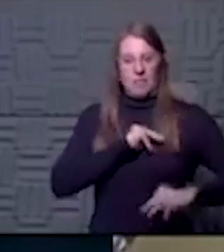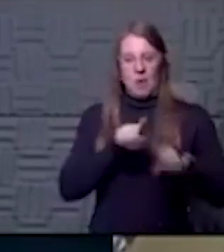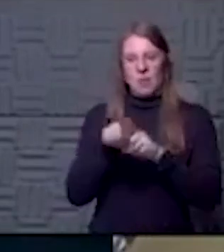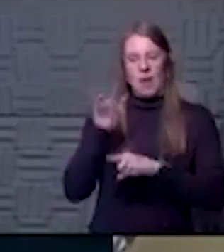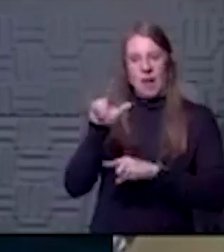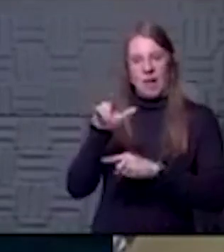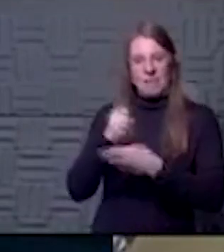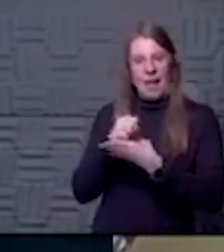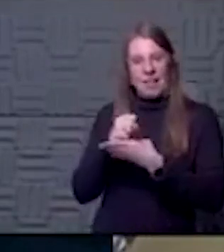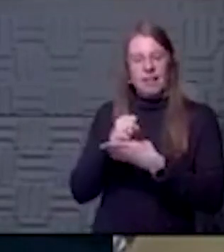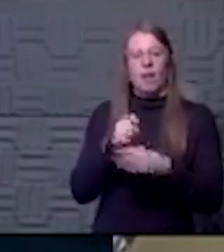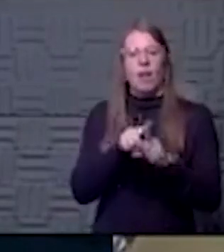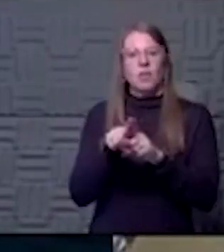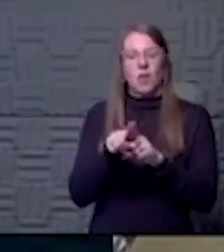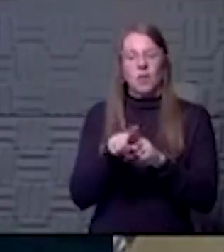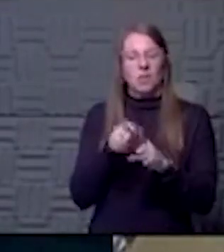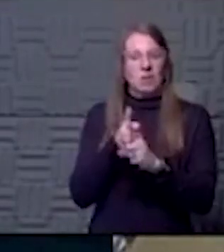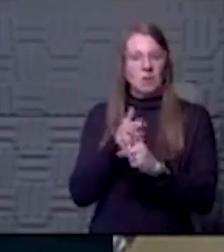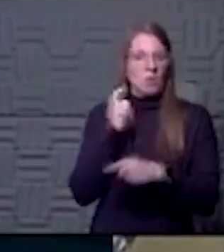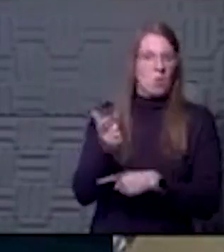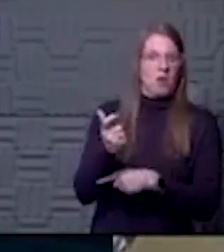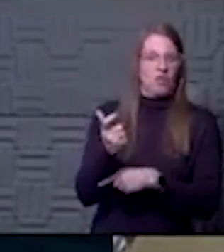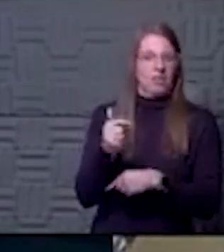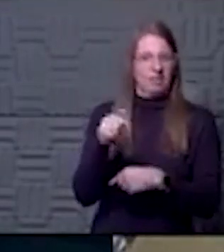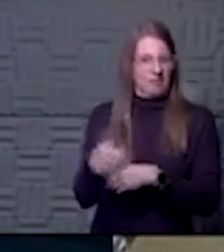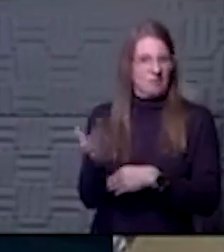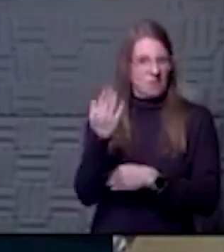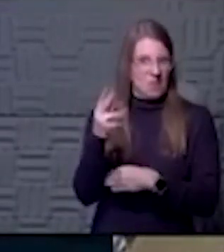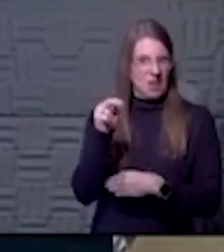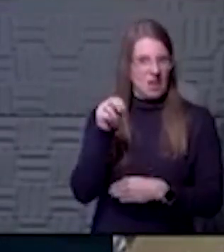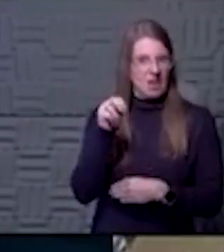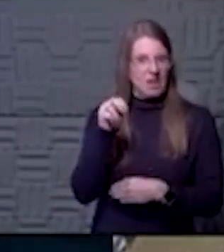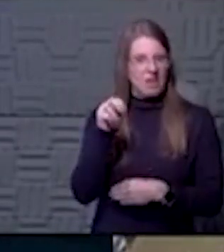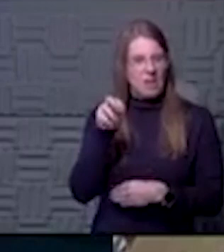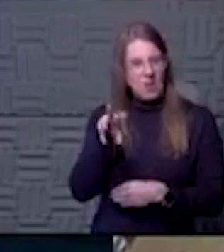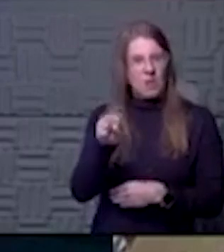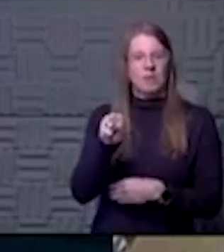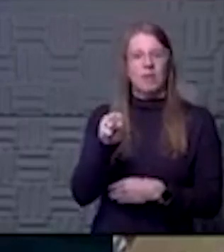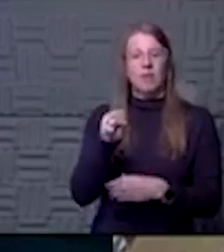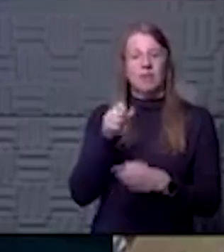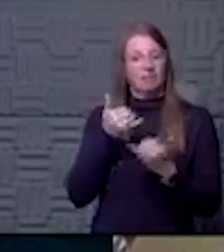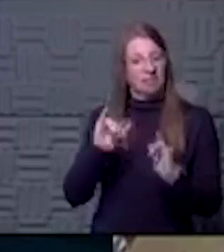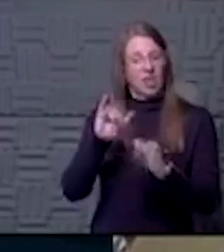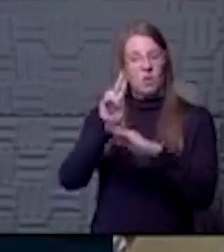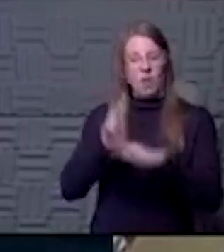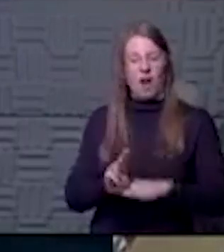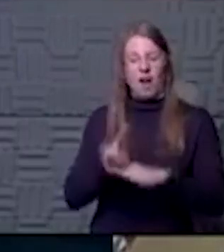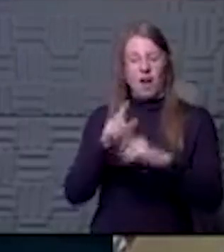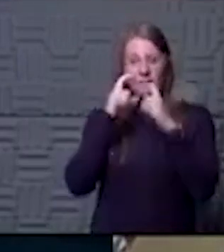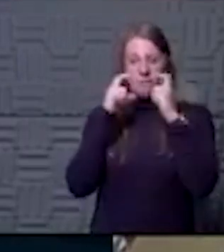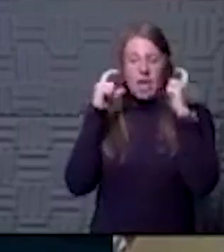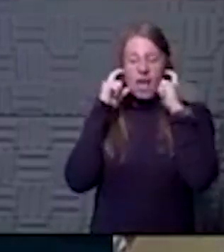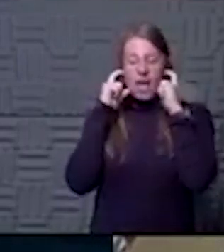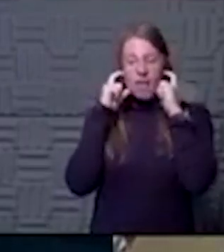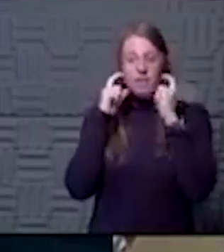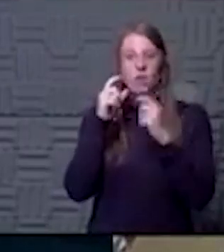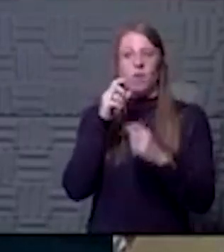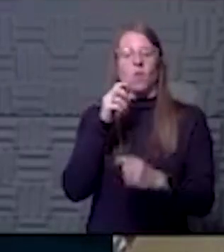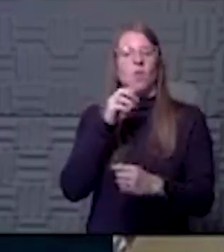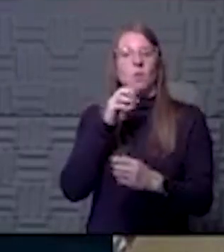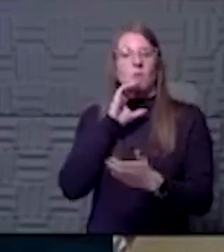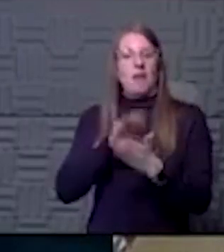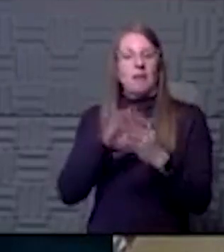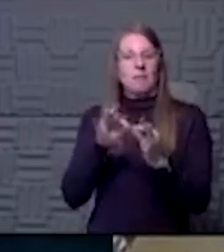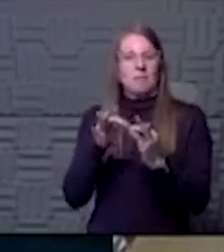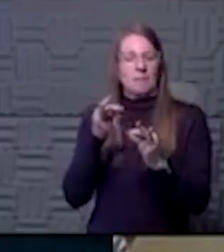pilot and longtime Morning Update viewer. Says he's still wearing the mask his wife made him. Hopefully you've watched that a couple times. He knows a thing